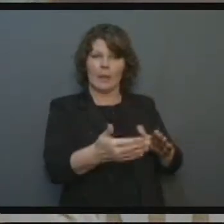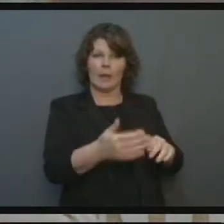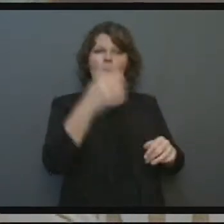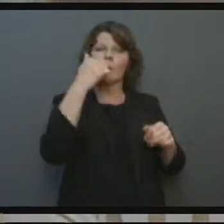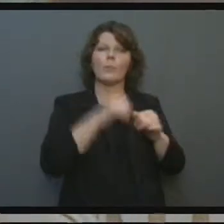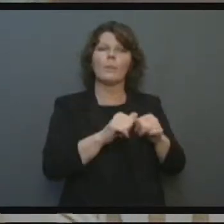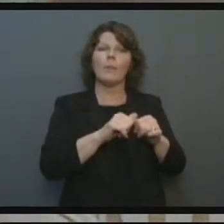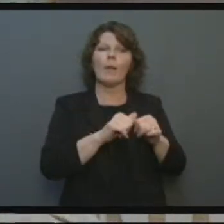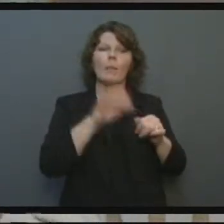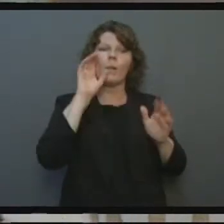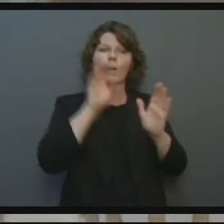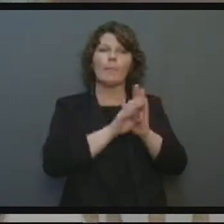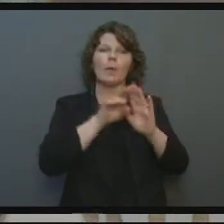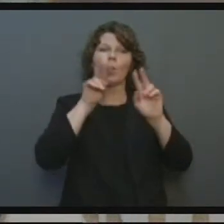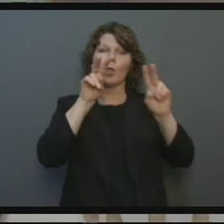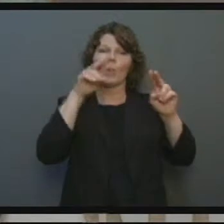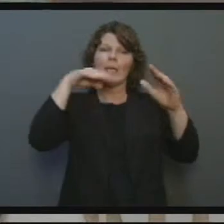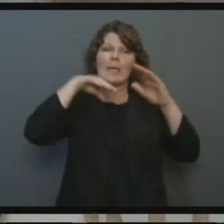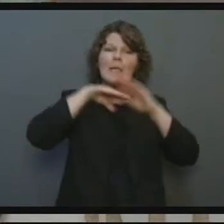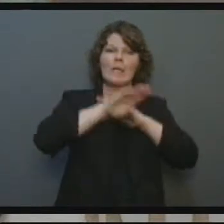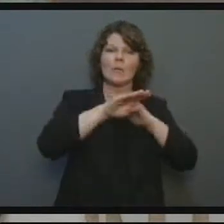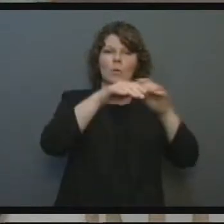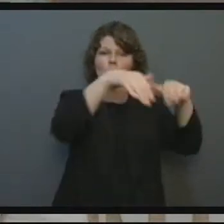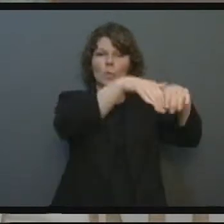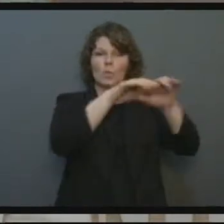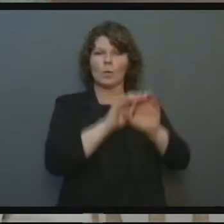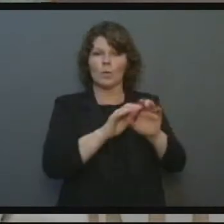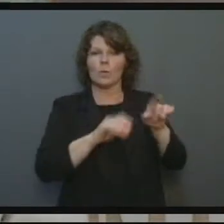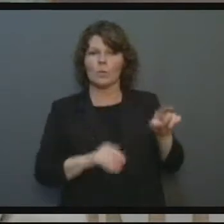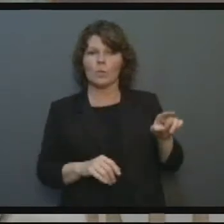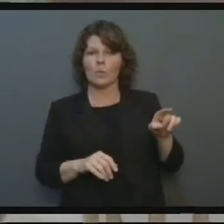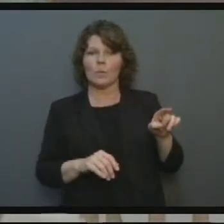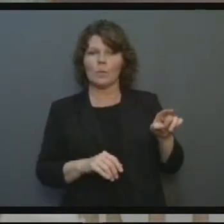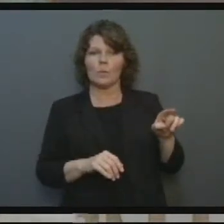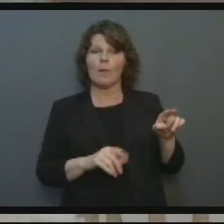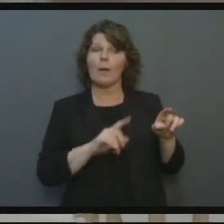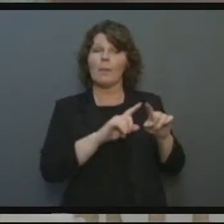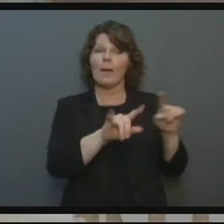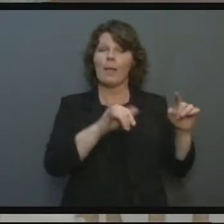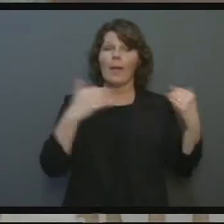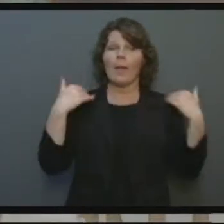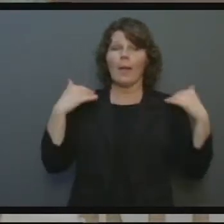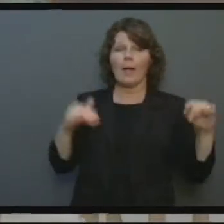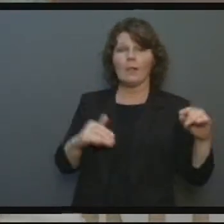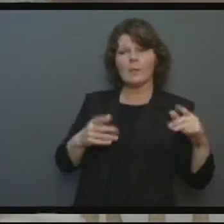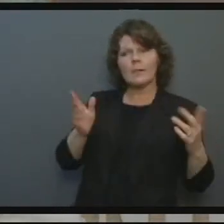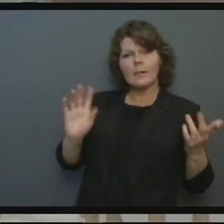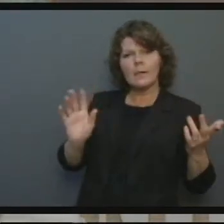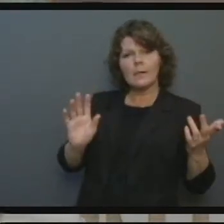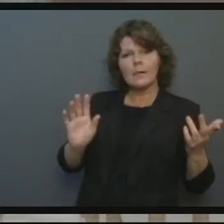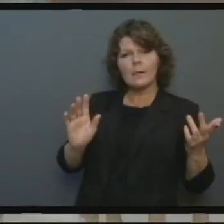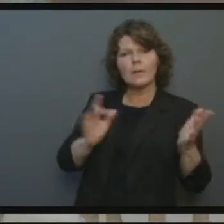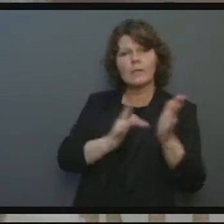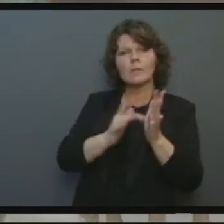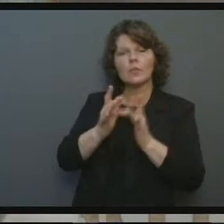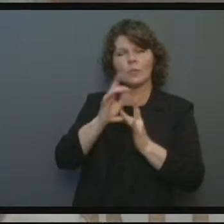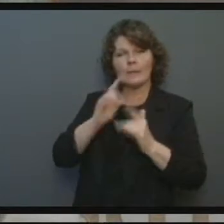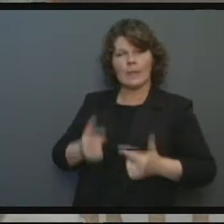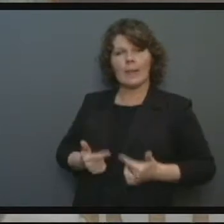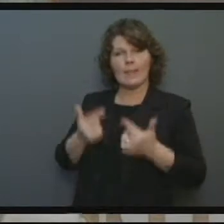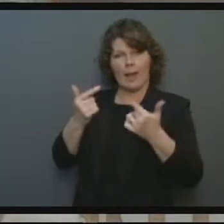are looking into the tomb. But then they are forced by an angel to realize that Jesus is